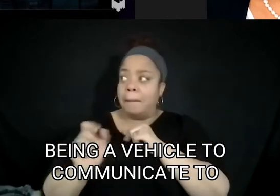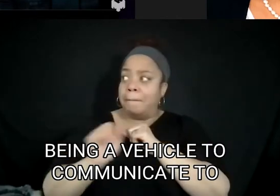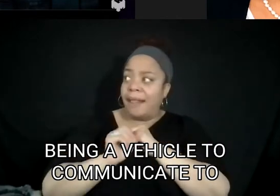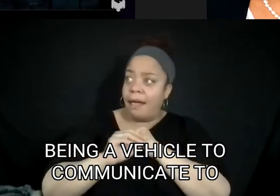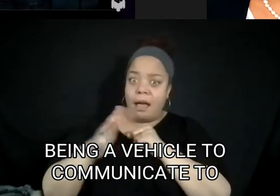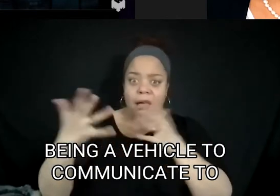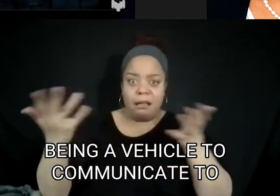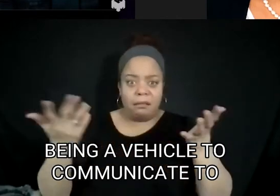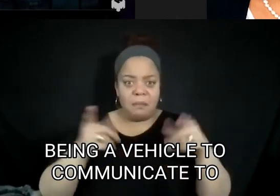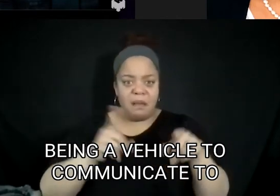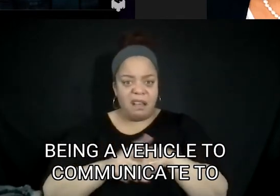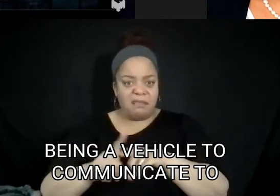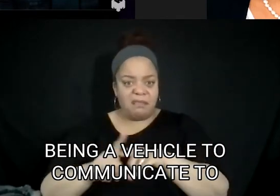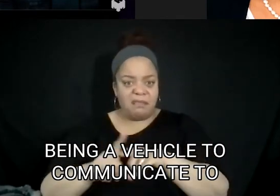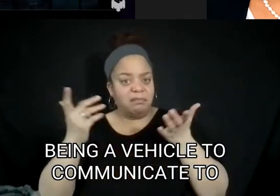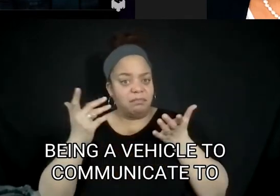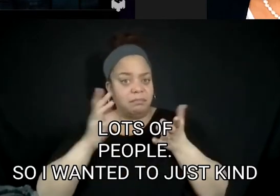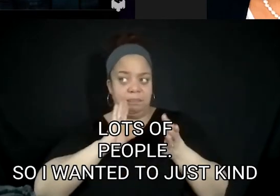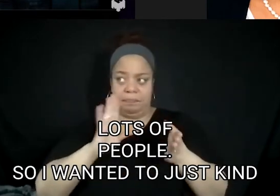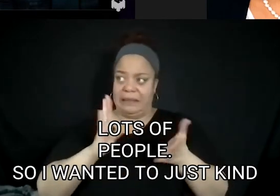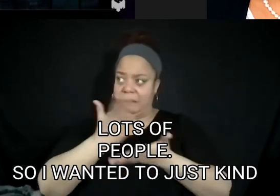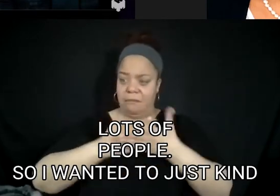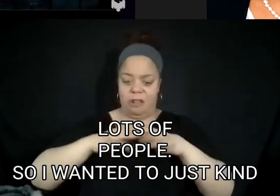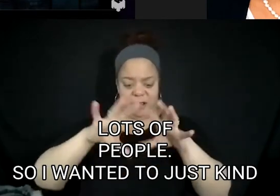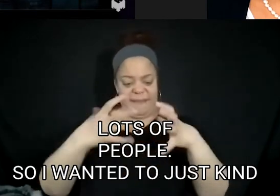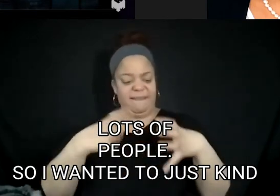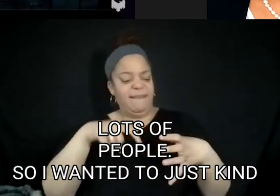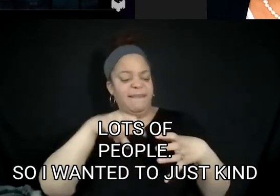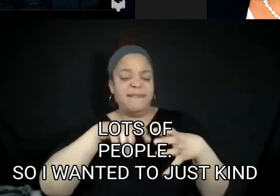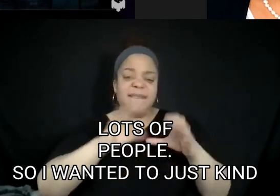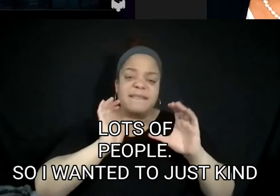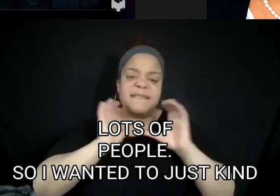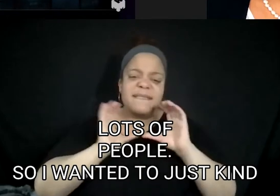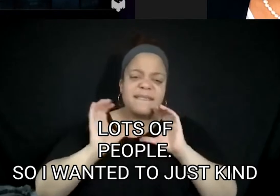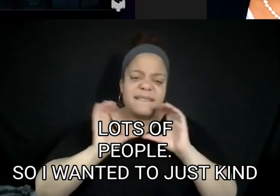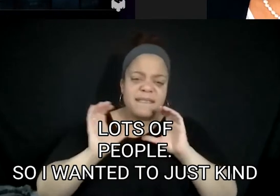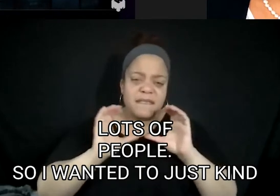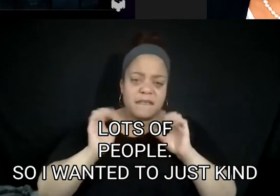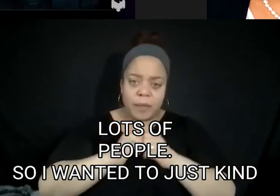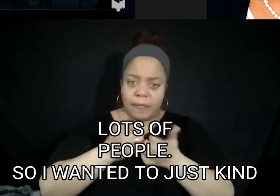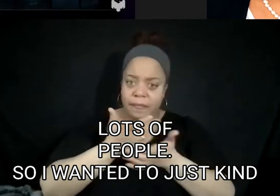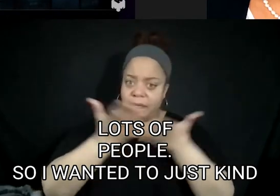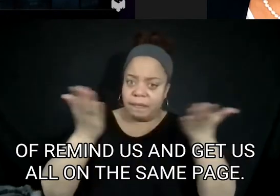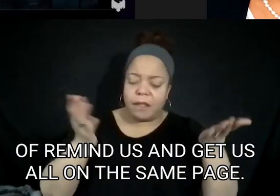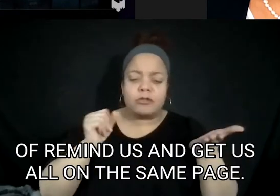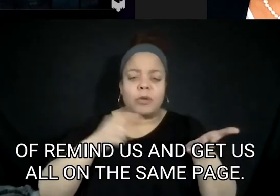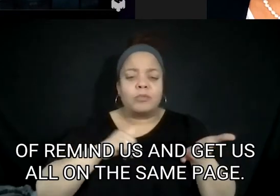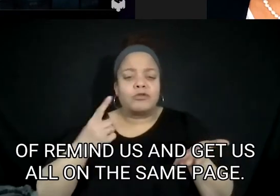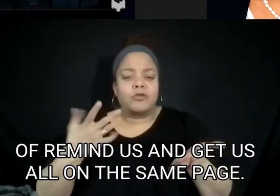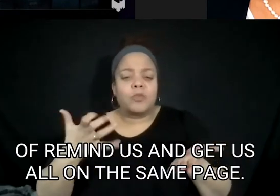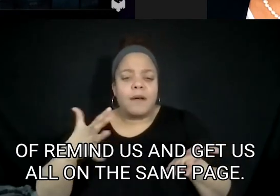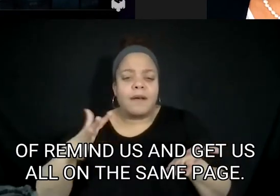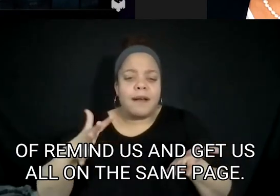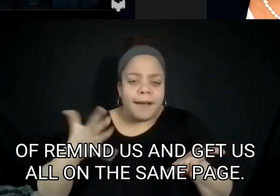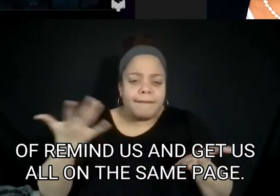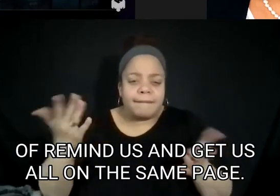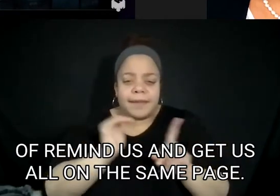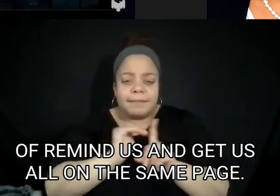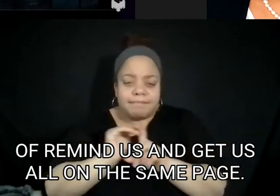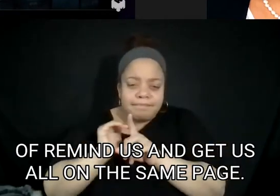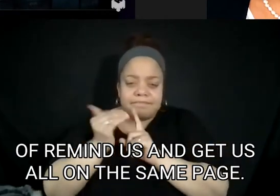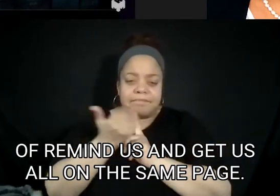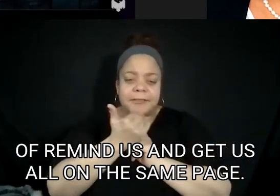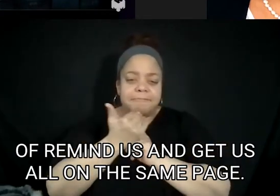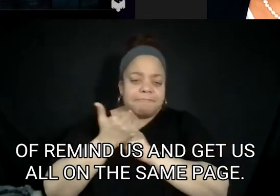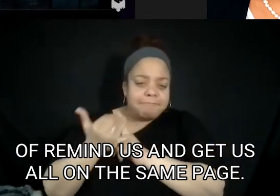of remind us and get us all on the same page. You know, what do we mean when we say media? There are forms of media, and